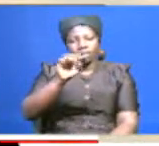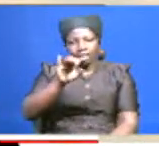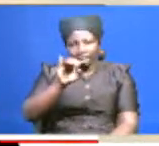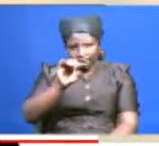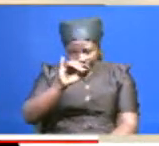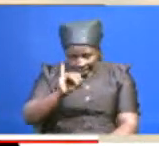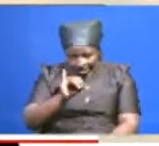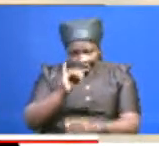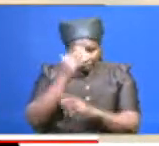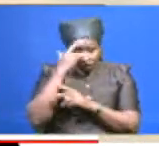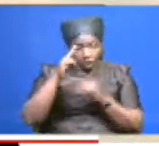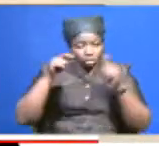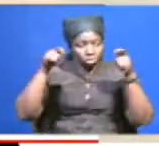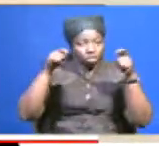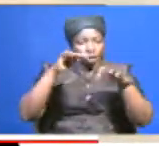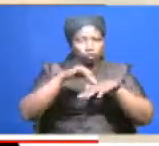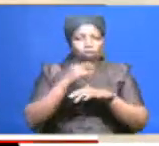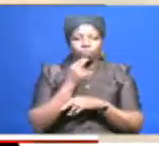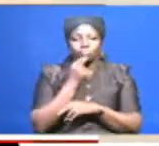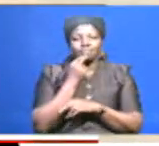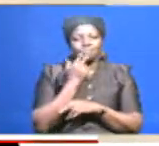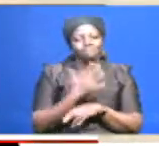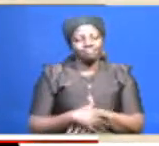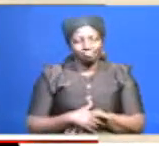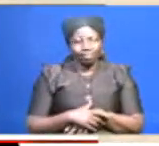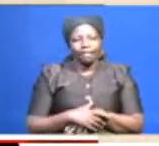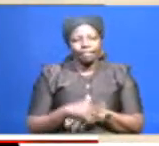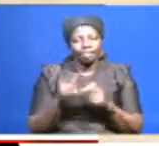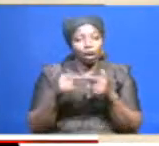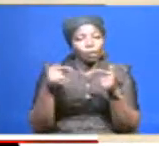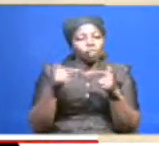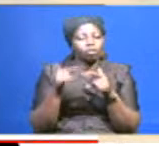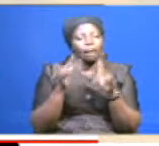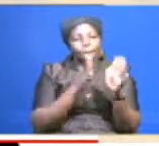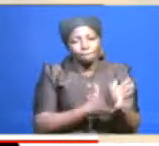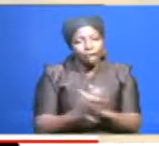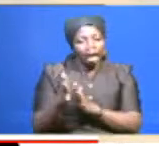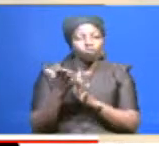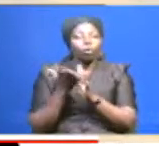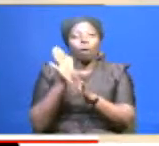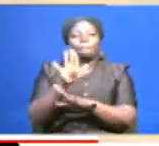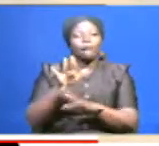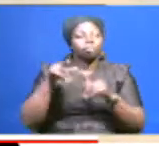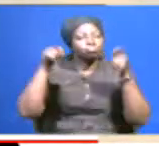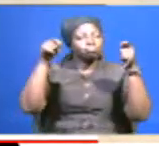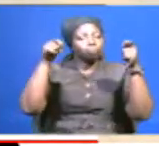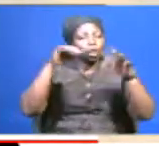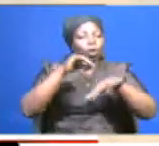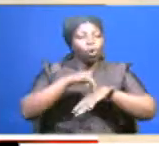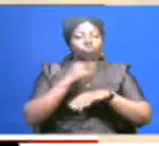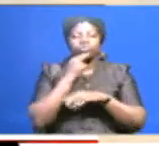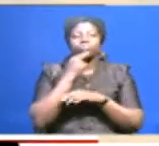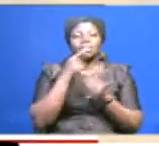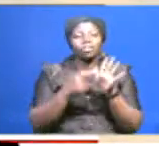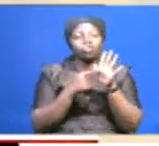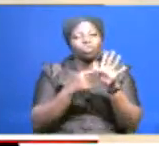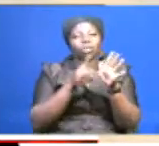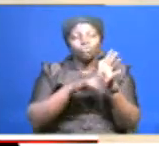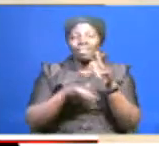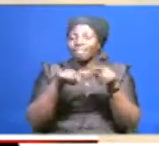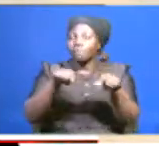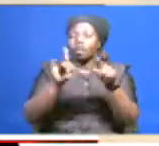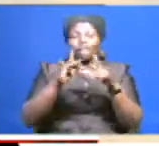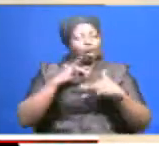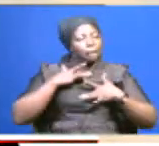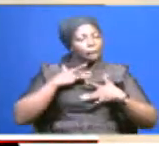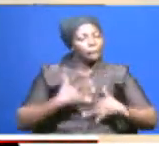the opposition to resume its anti-government demonstrations on Tuesday is an indication that they are not satisfied with